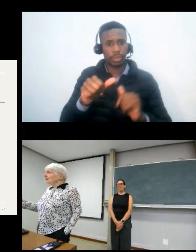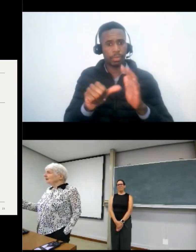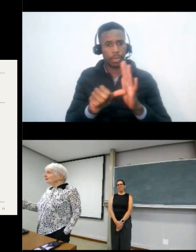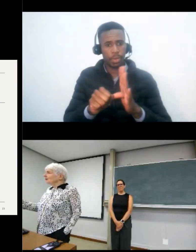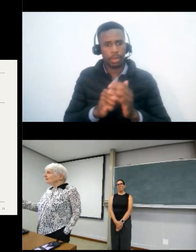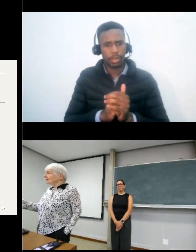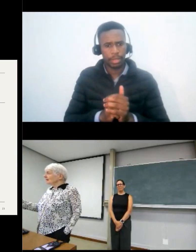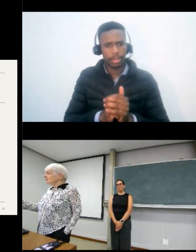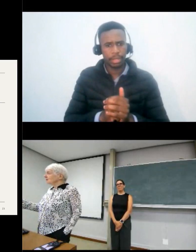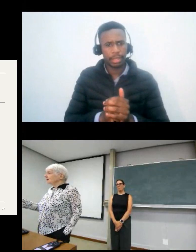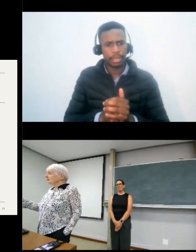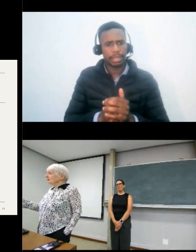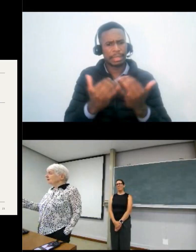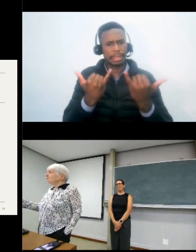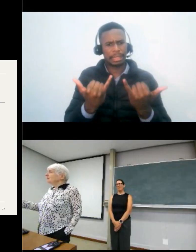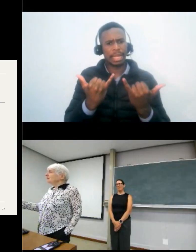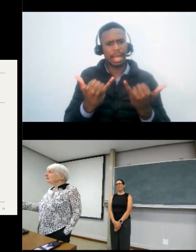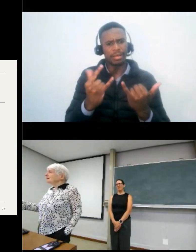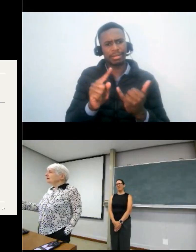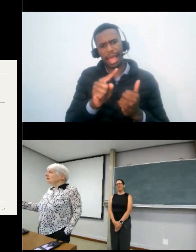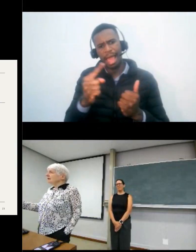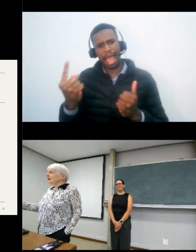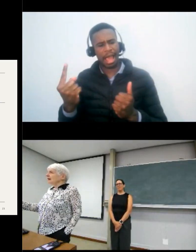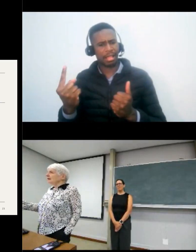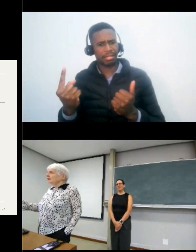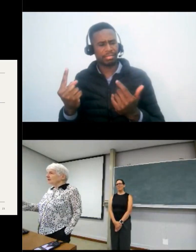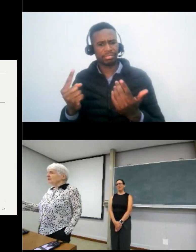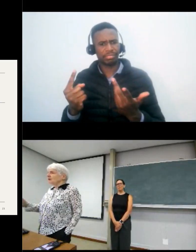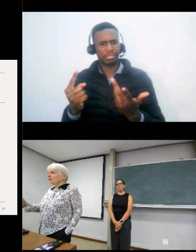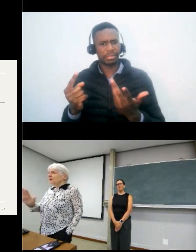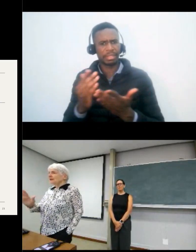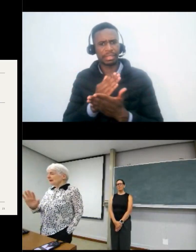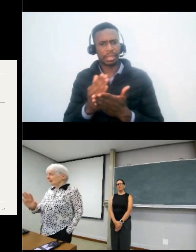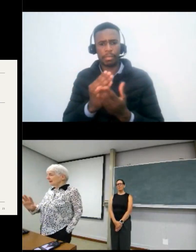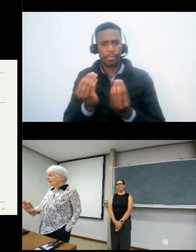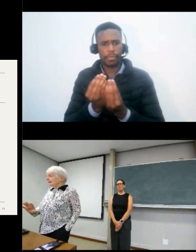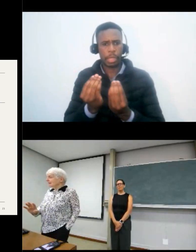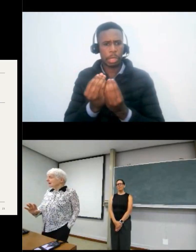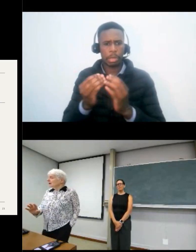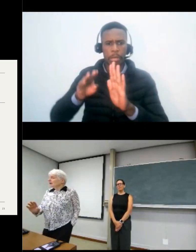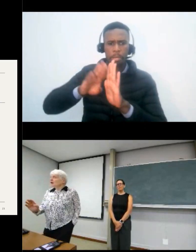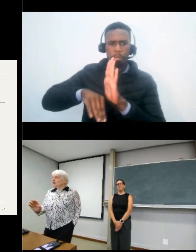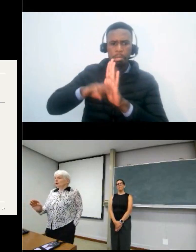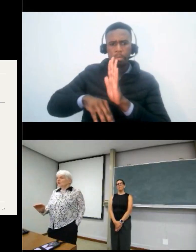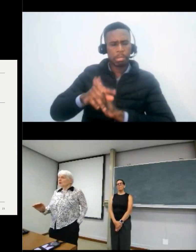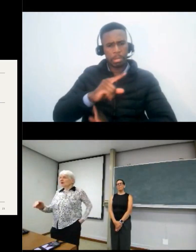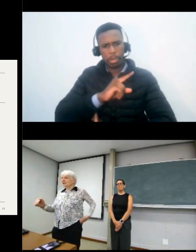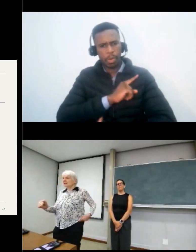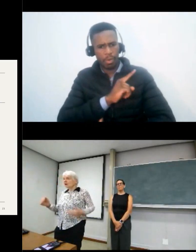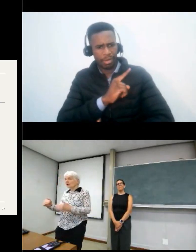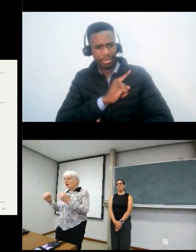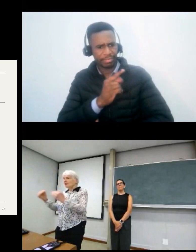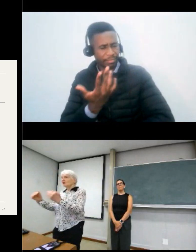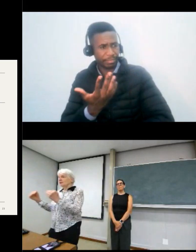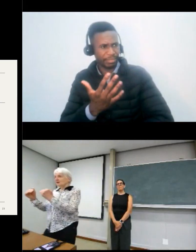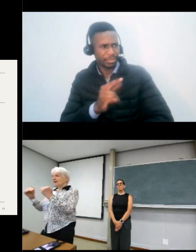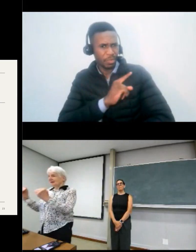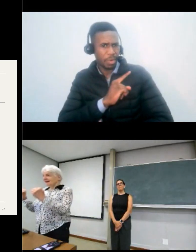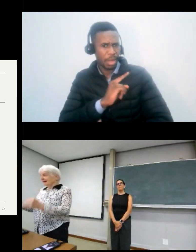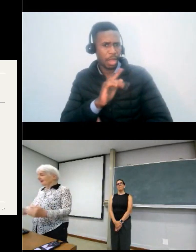on. Why is that being omitted there, or what exactly is the cause? Why is it